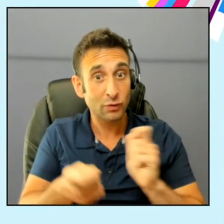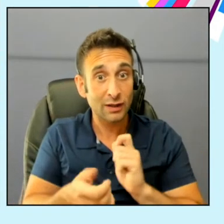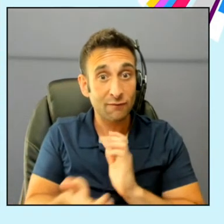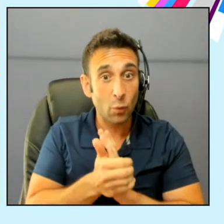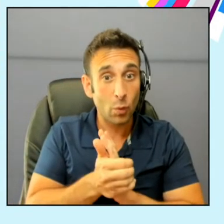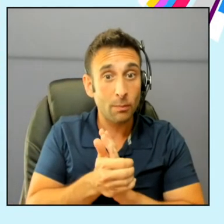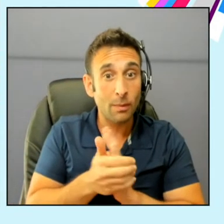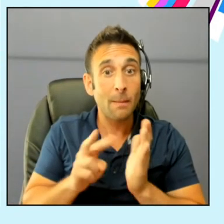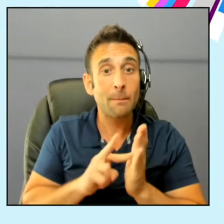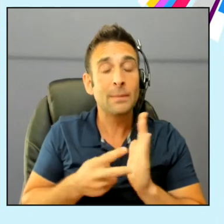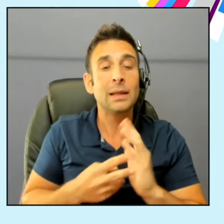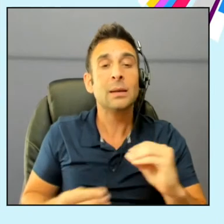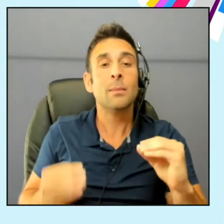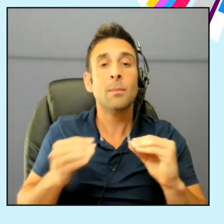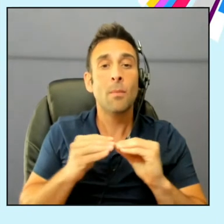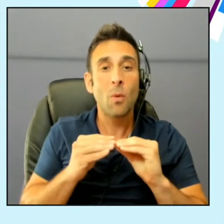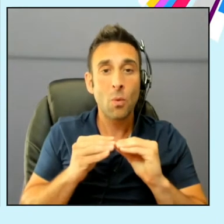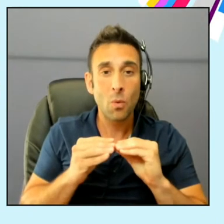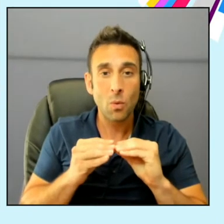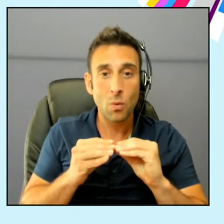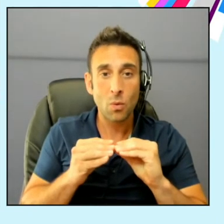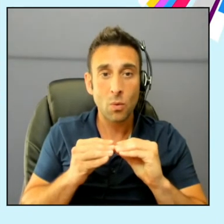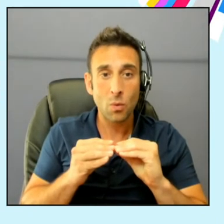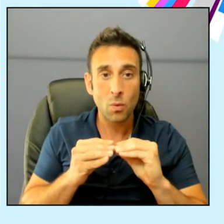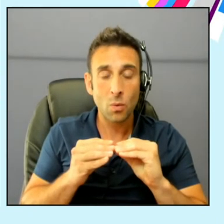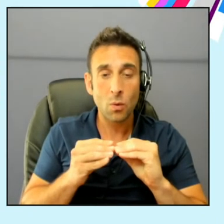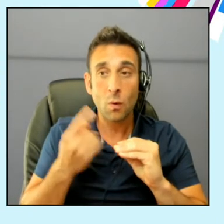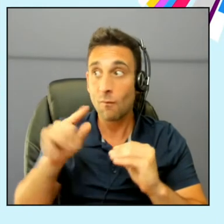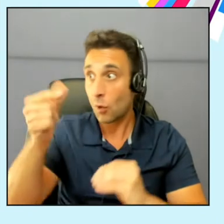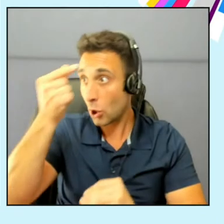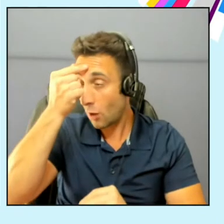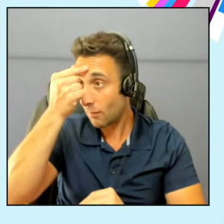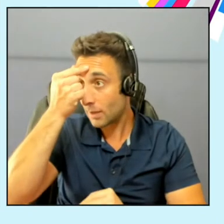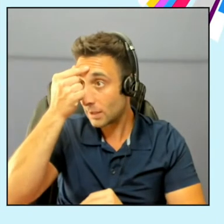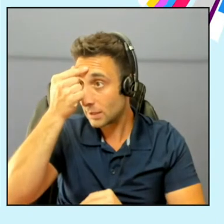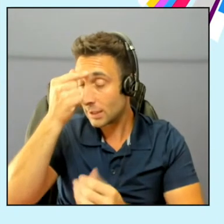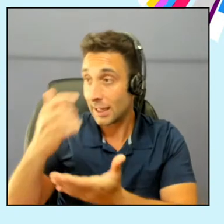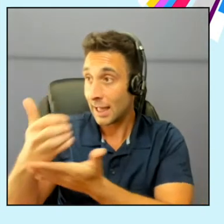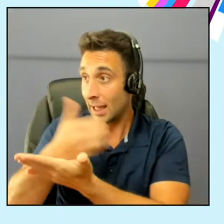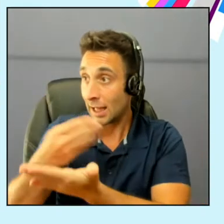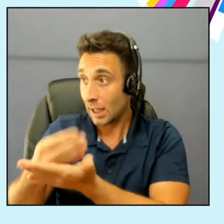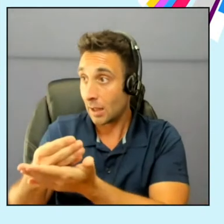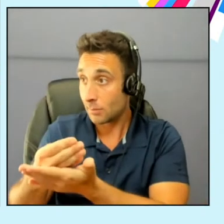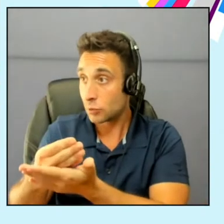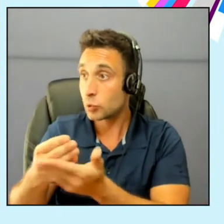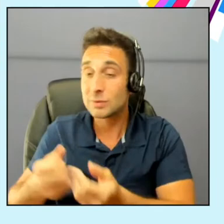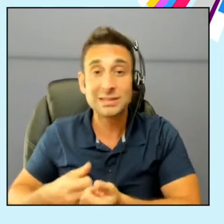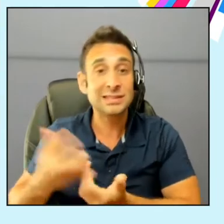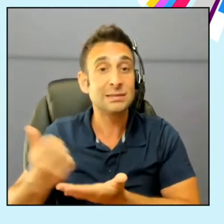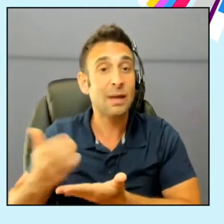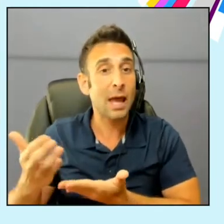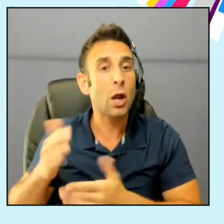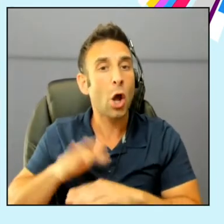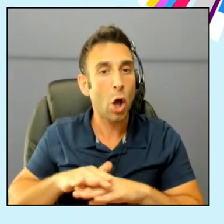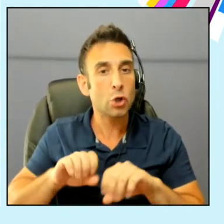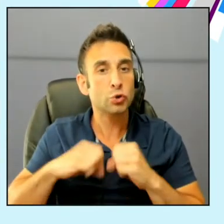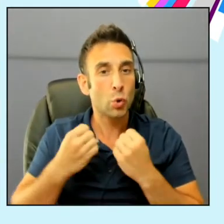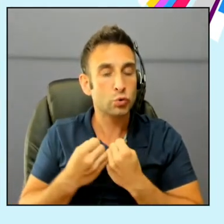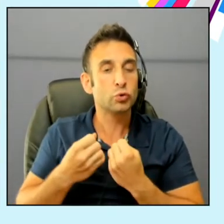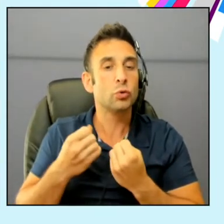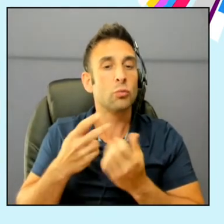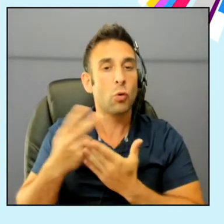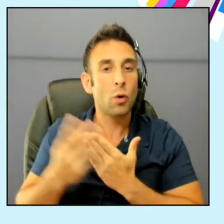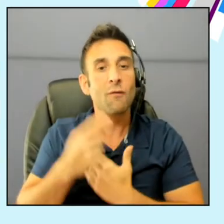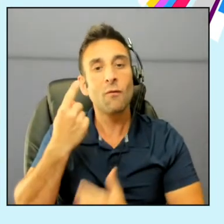more expenditure for governments or more income for governments to spend on social programs for LGBTIQ plus people